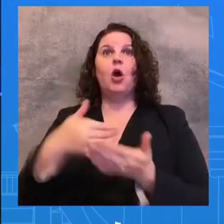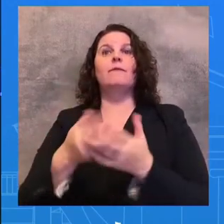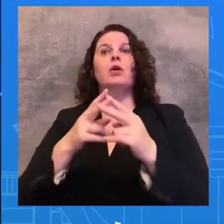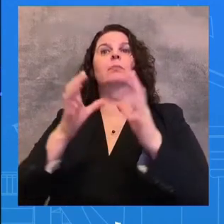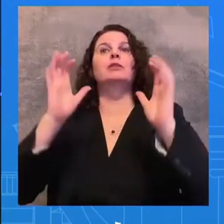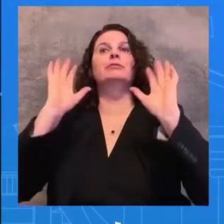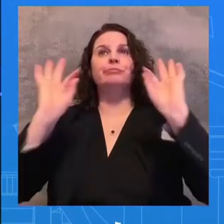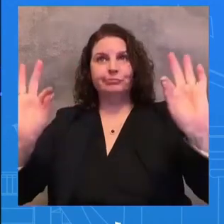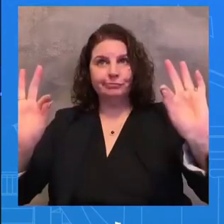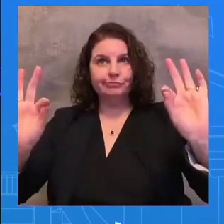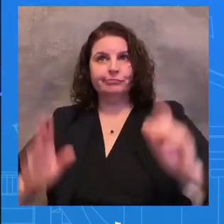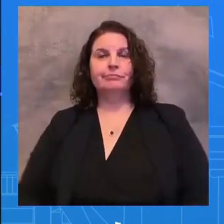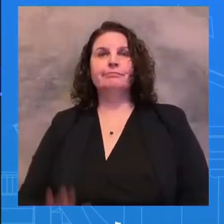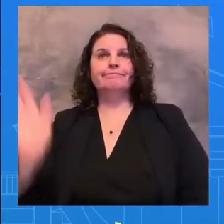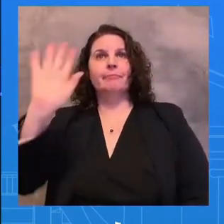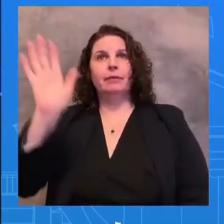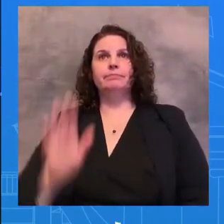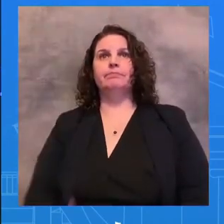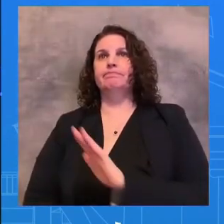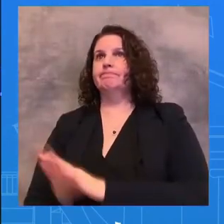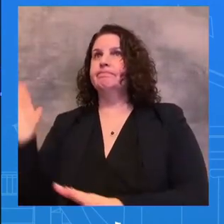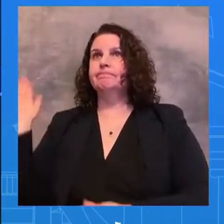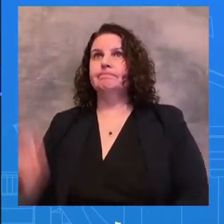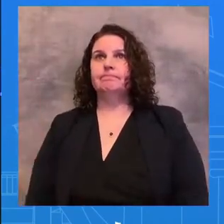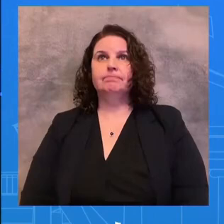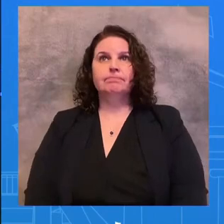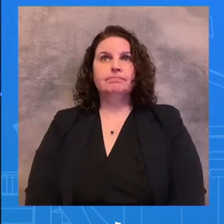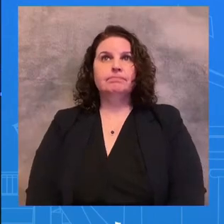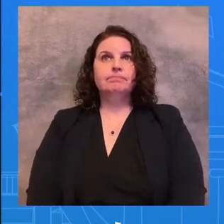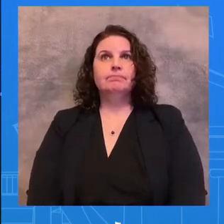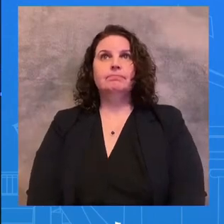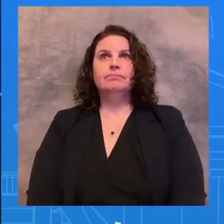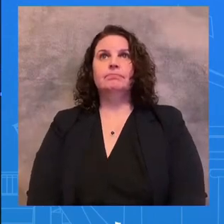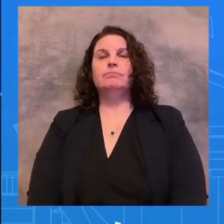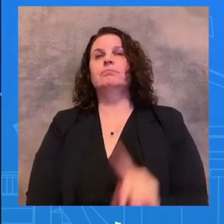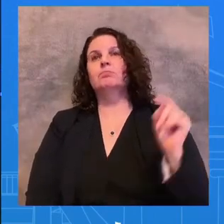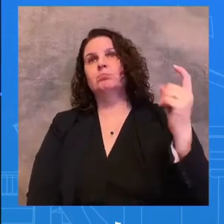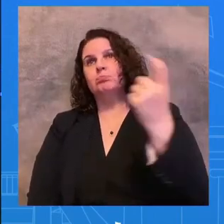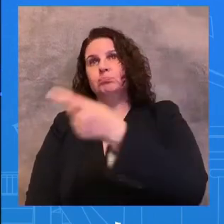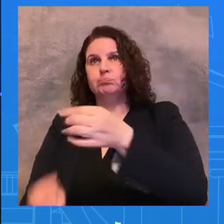guys. Thank you, Jake. Last three rows, send their regards.